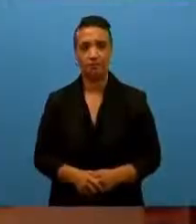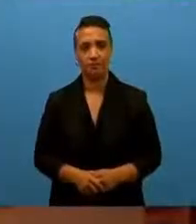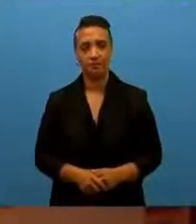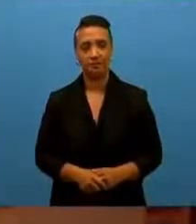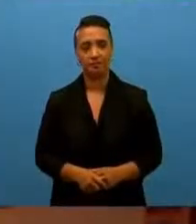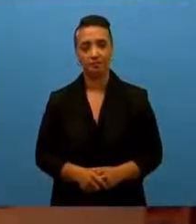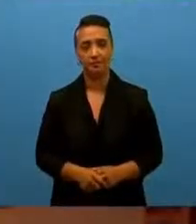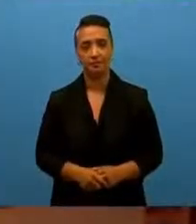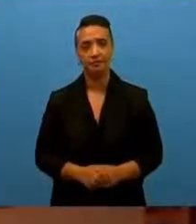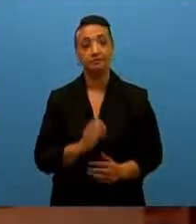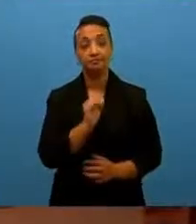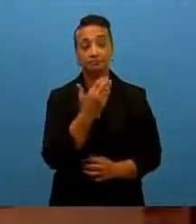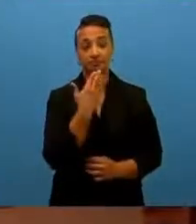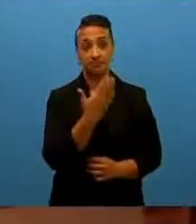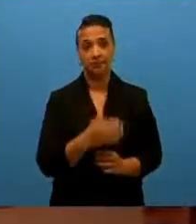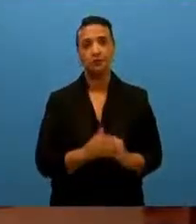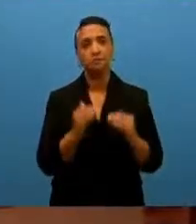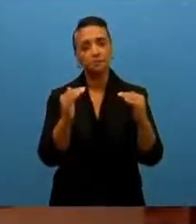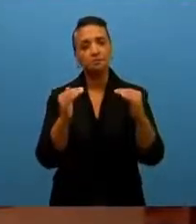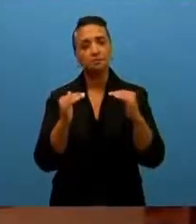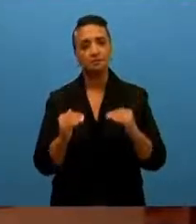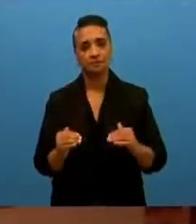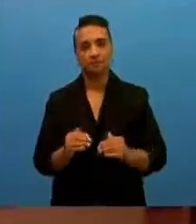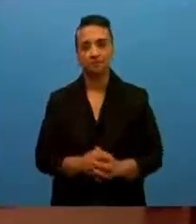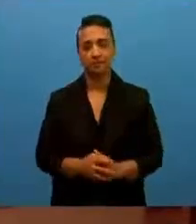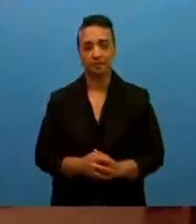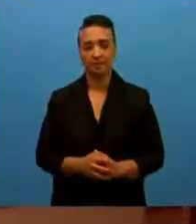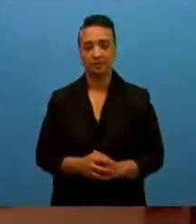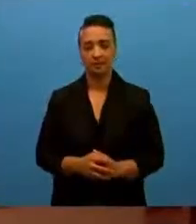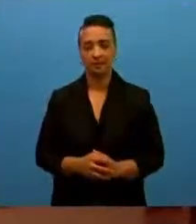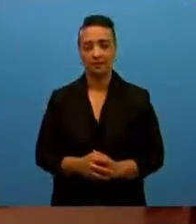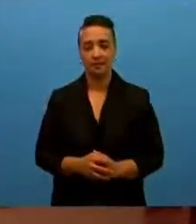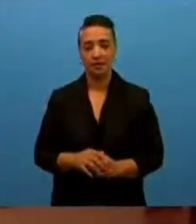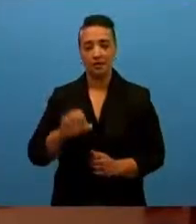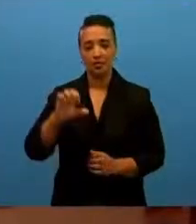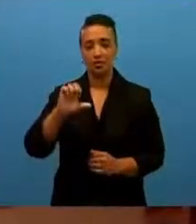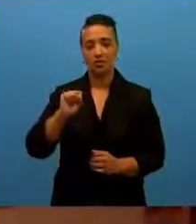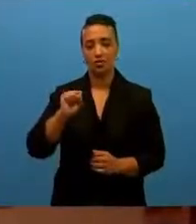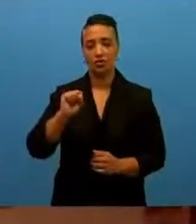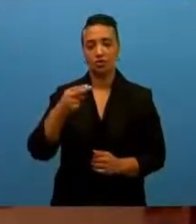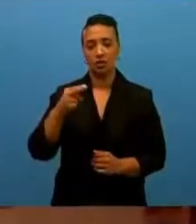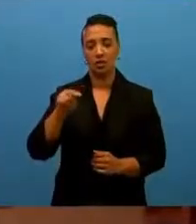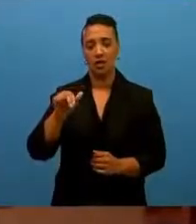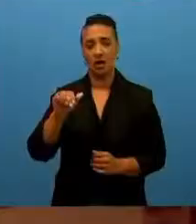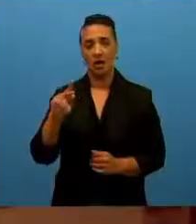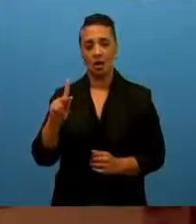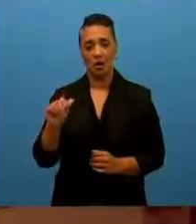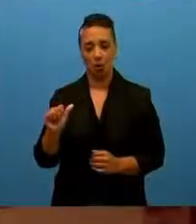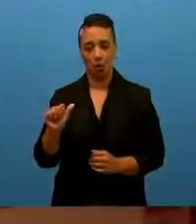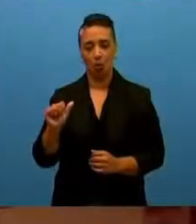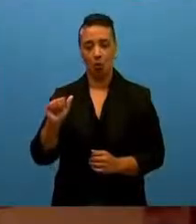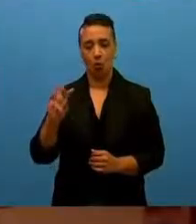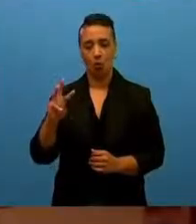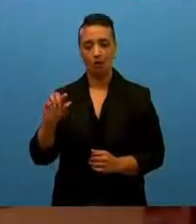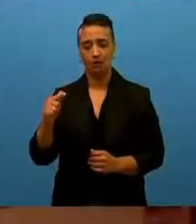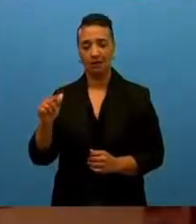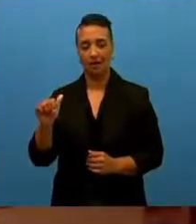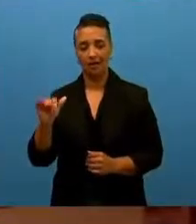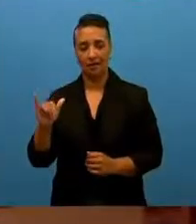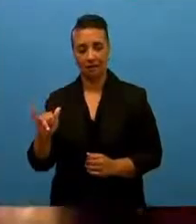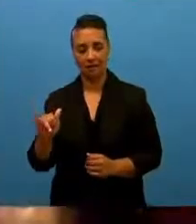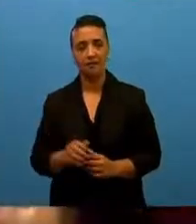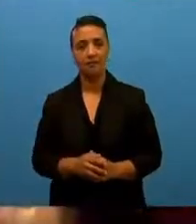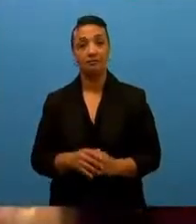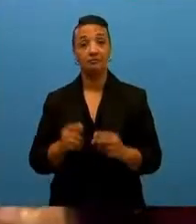Thank you very much. The next speaker is Shinako Oyakawa, who will then be followed by the representative